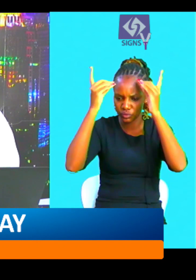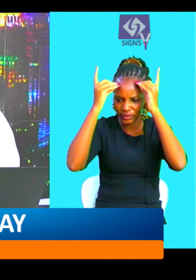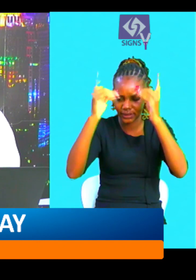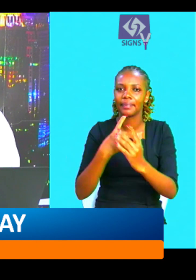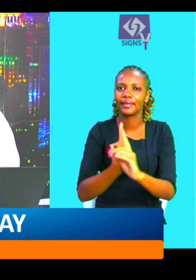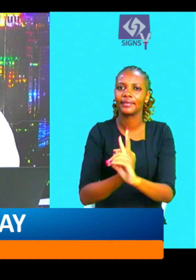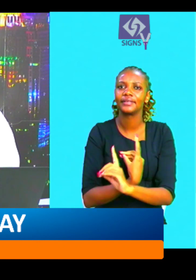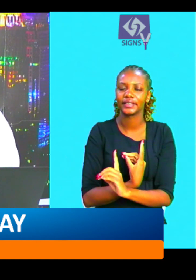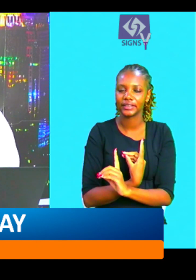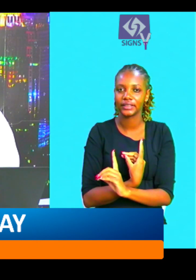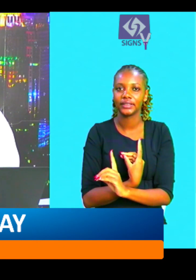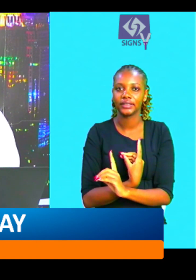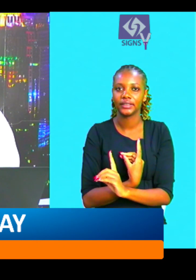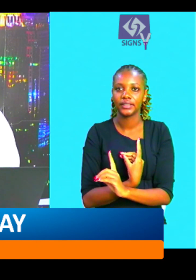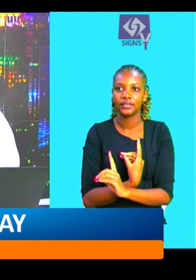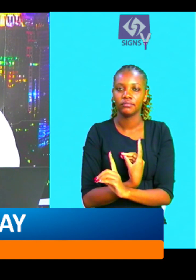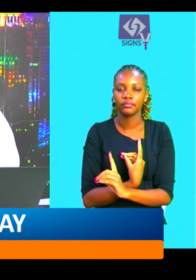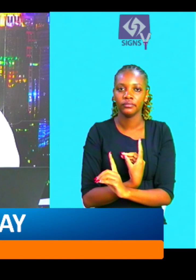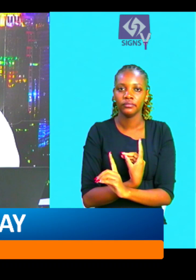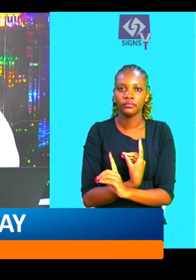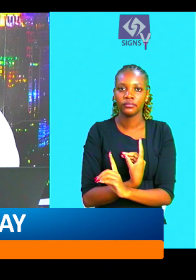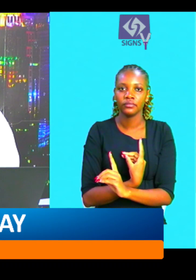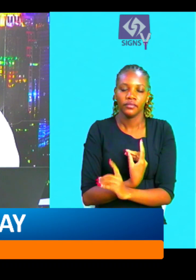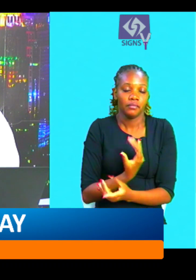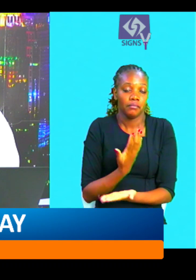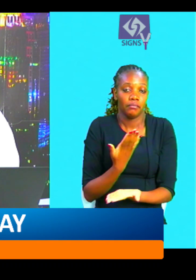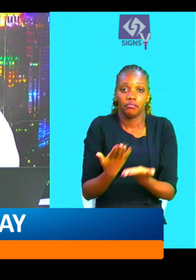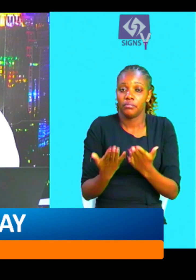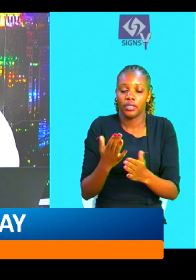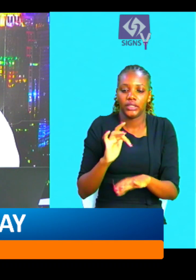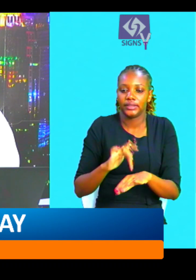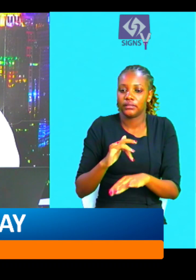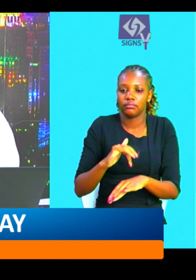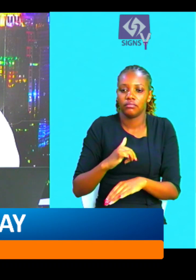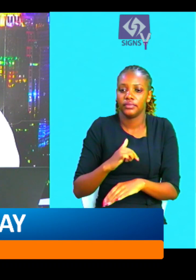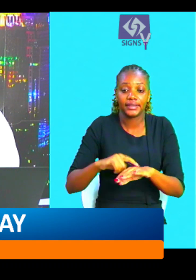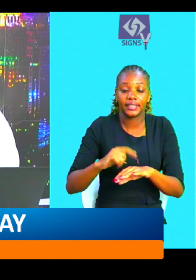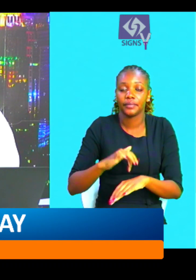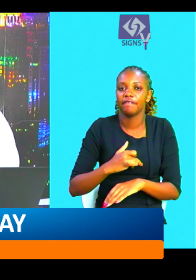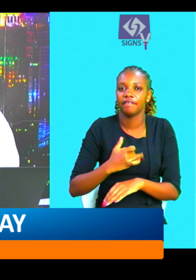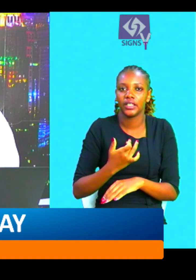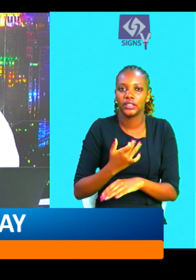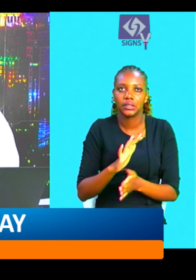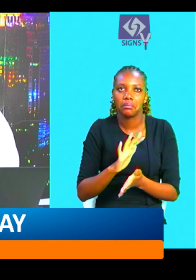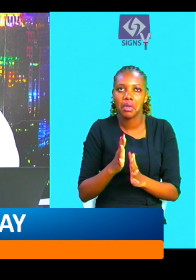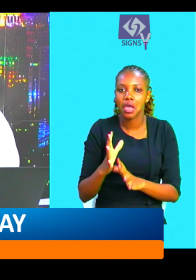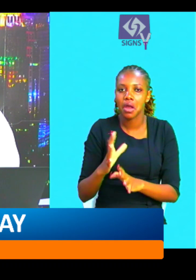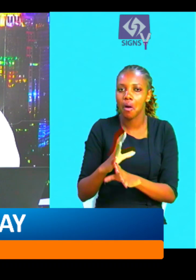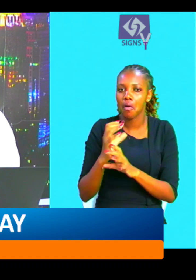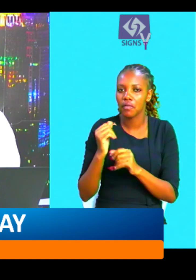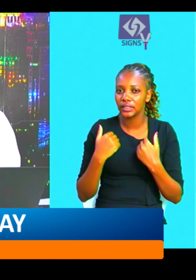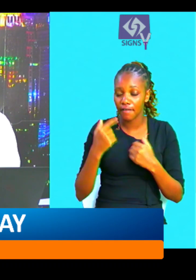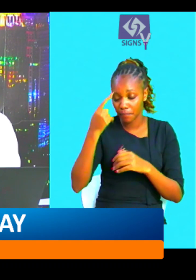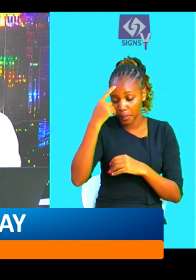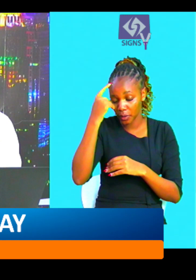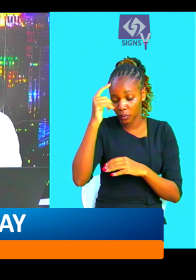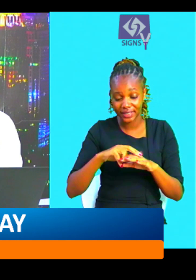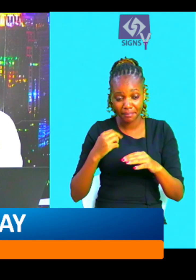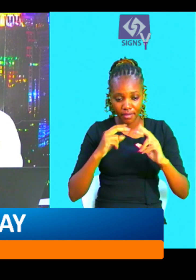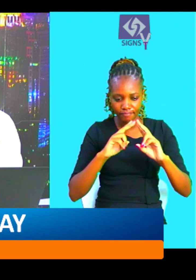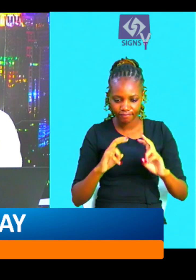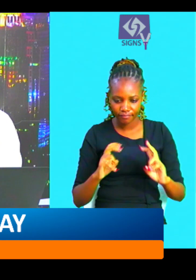you know, ashamaliza kazi. Yeah. Hakuna kazi ingine mnaweza mpatia inaweza fikia kwa president. So he wouldn't have anything to lose.